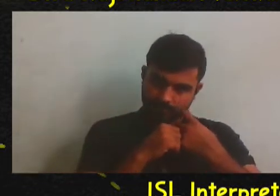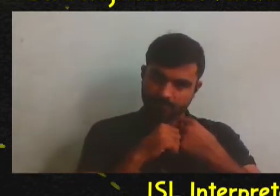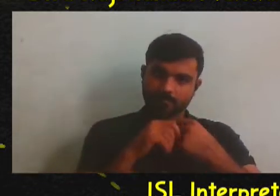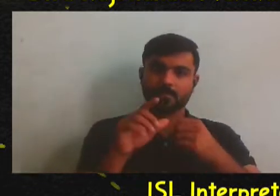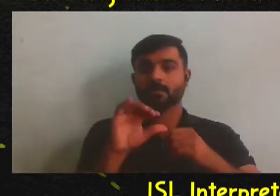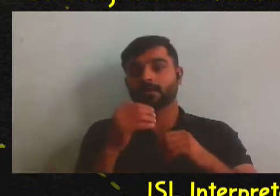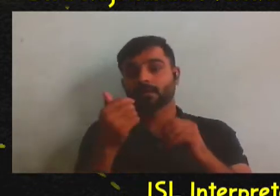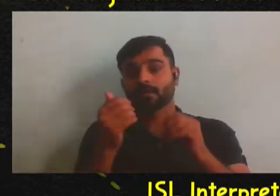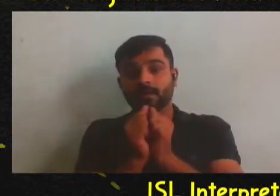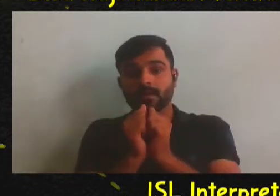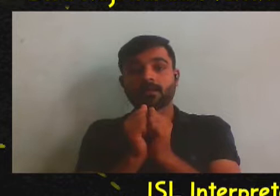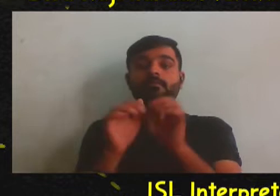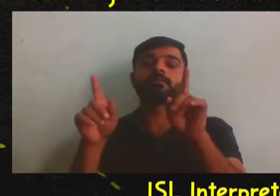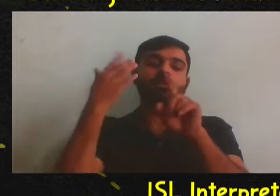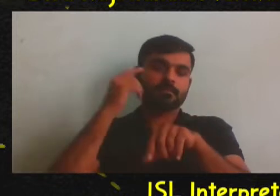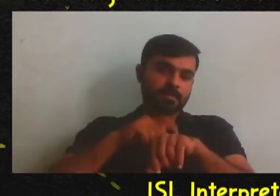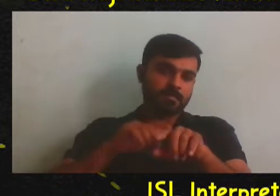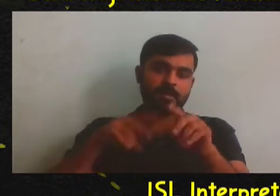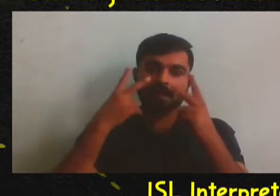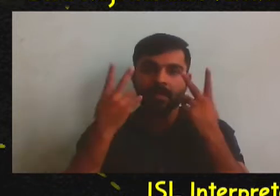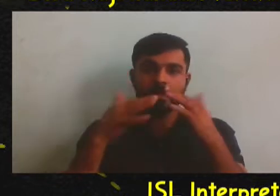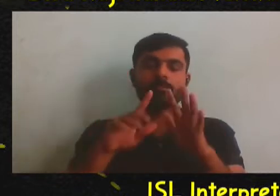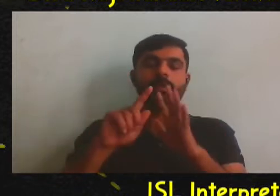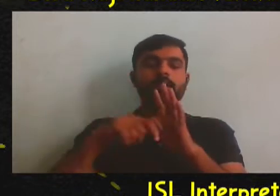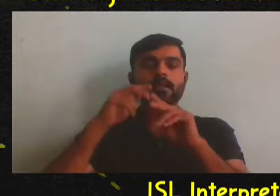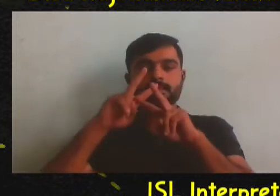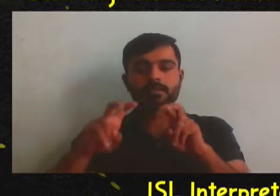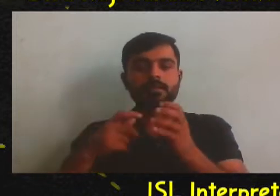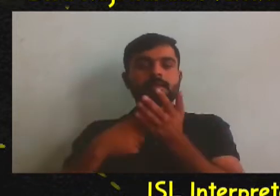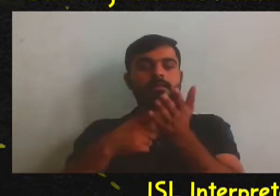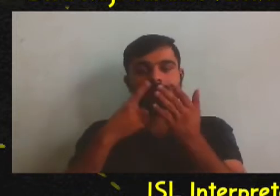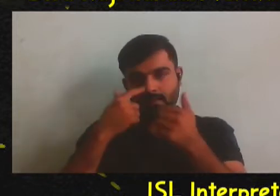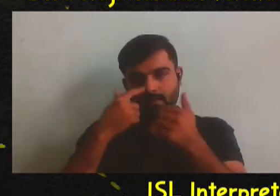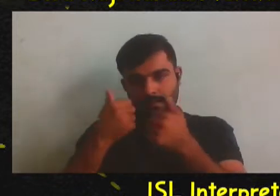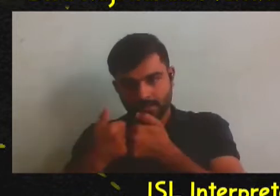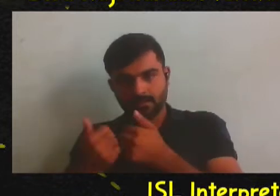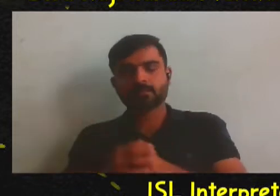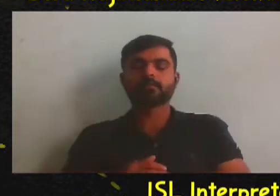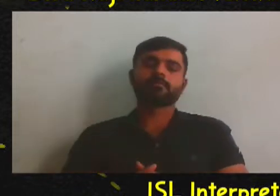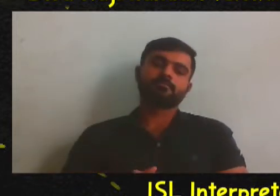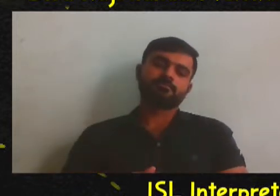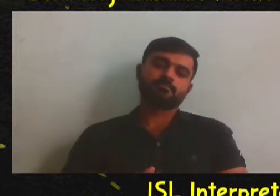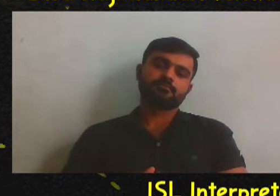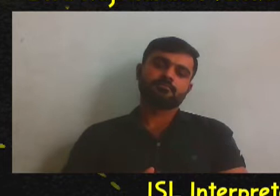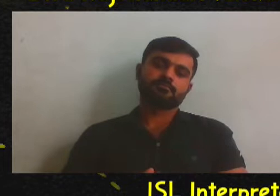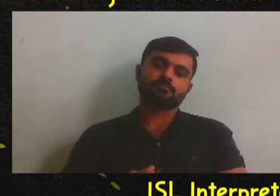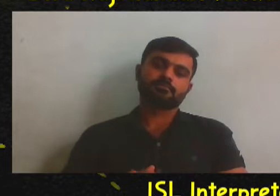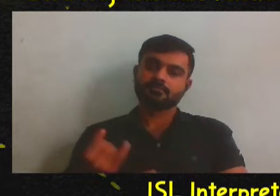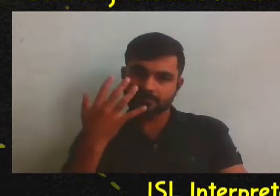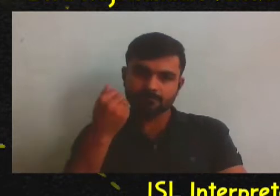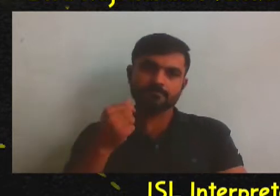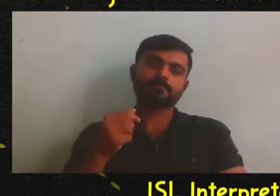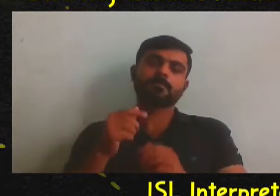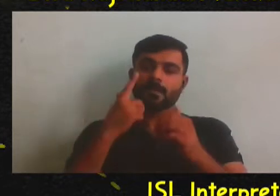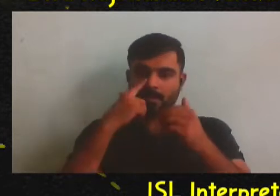within those intimate moments. And we've seen that searches for respect, girlfriend, searches such as boyfriend,